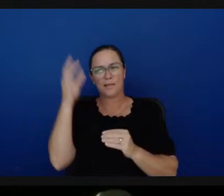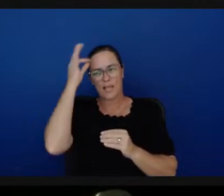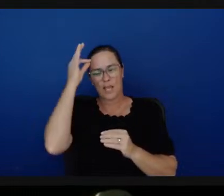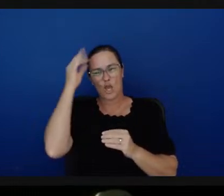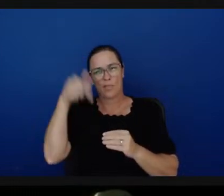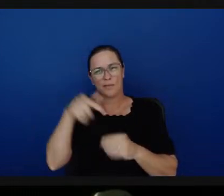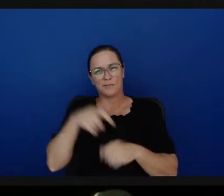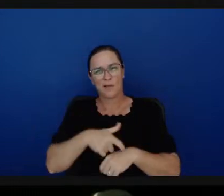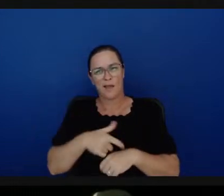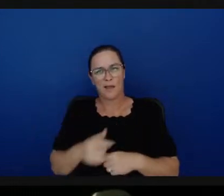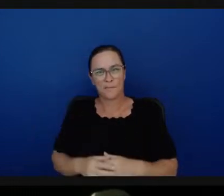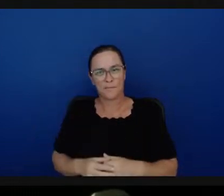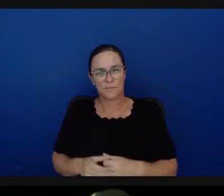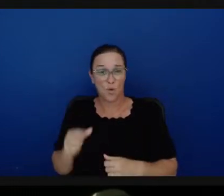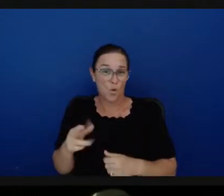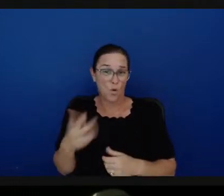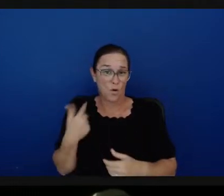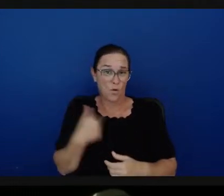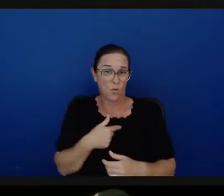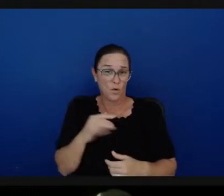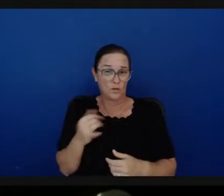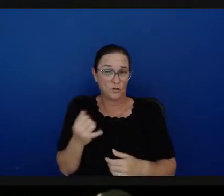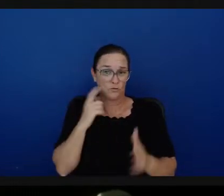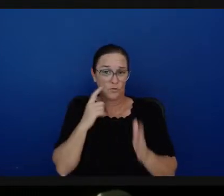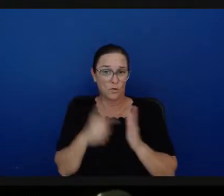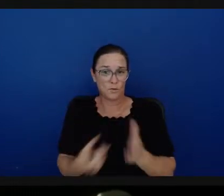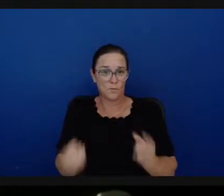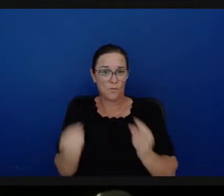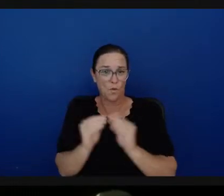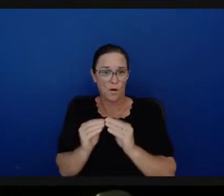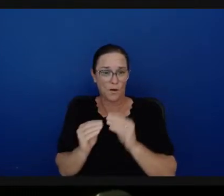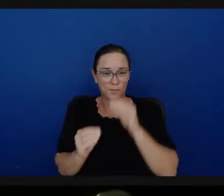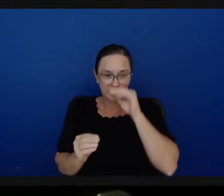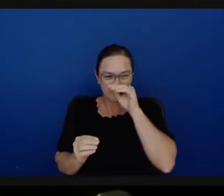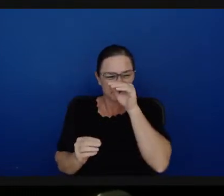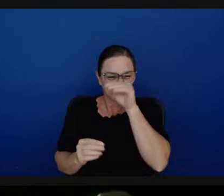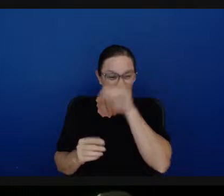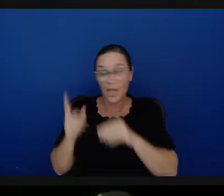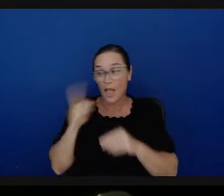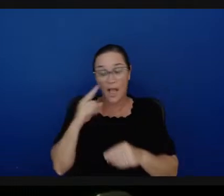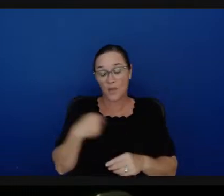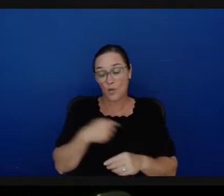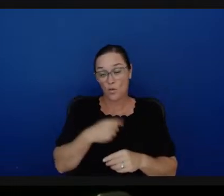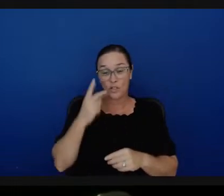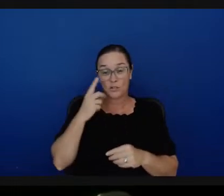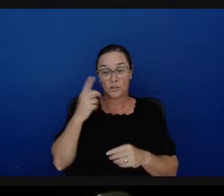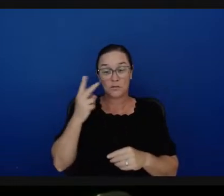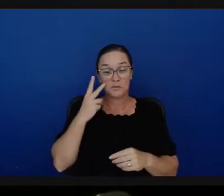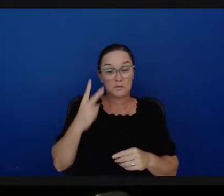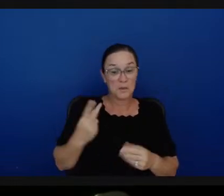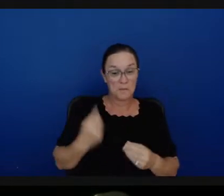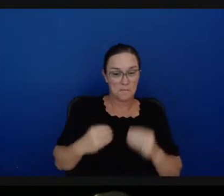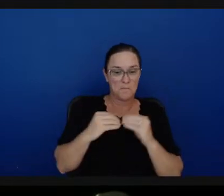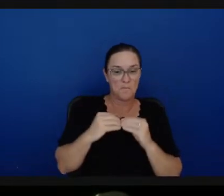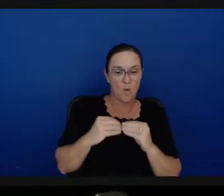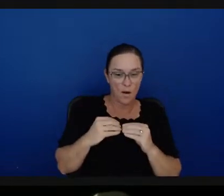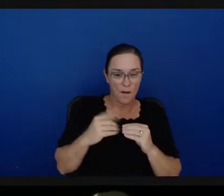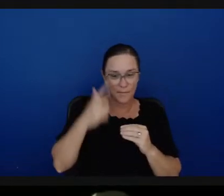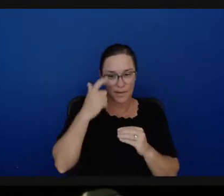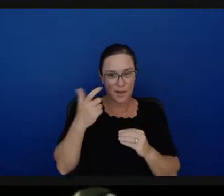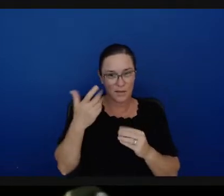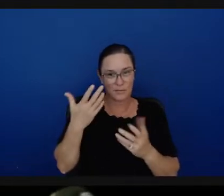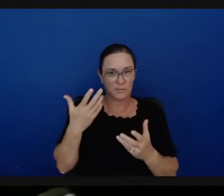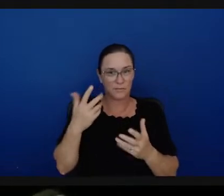Or are we just seeing it more? I would say that we're just seeing it more, really, right? And it's going